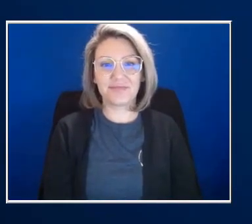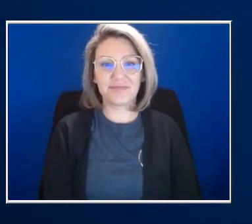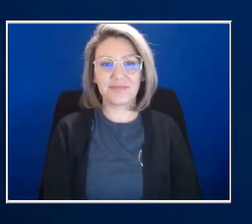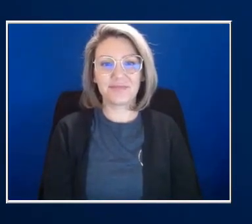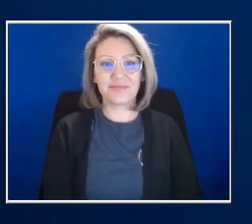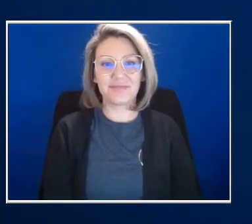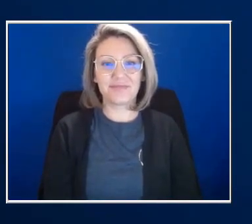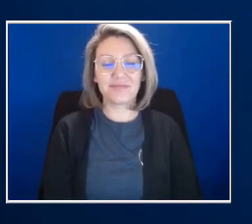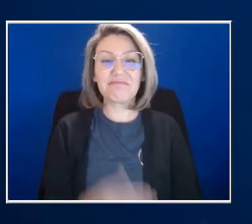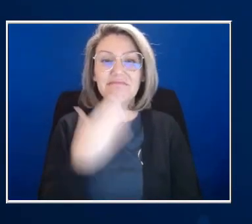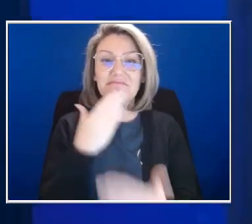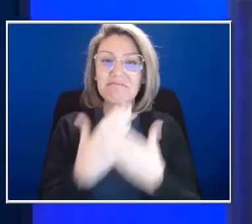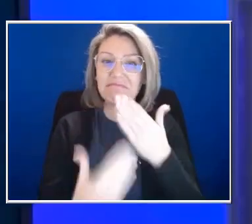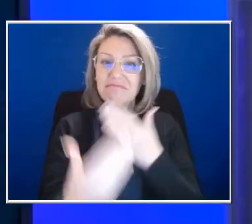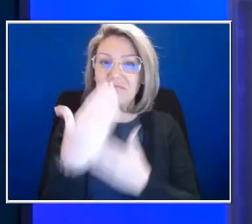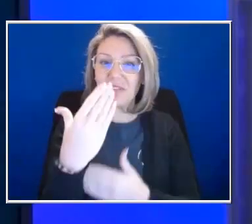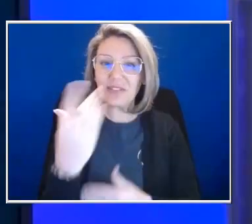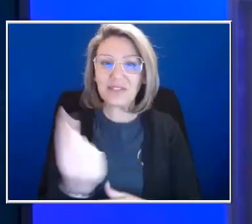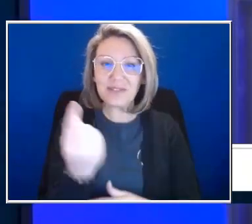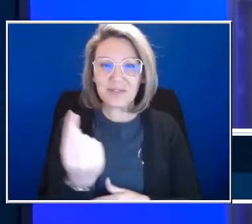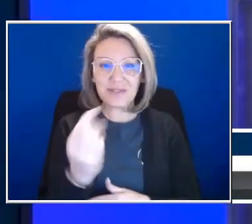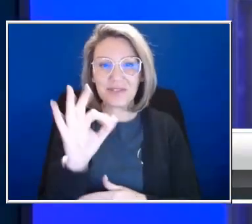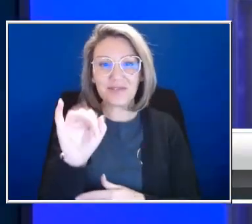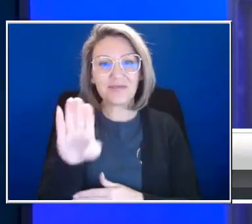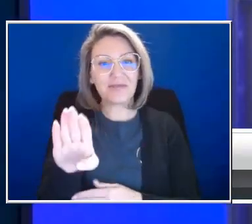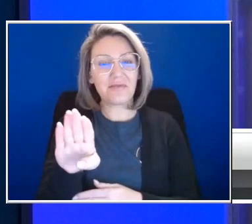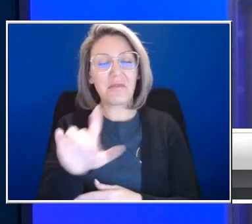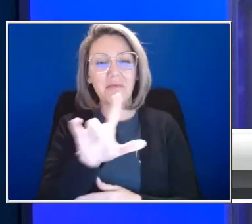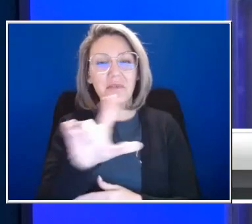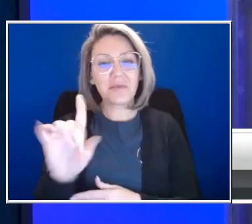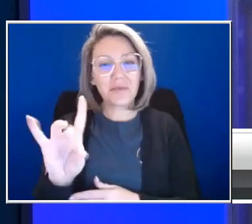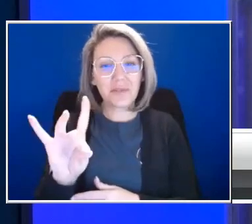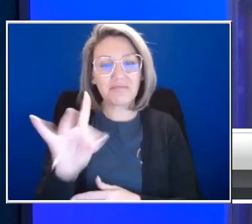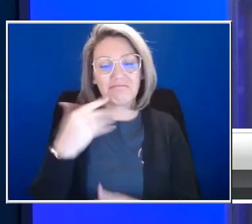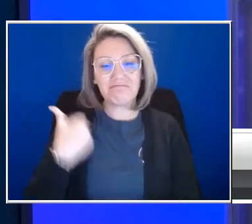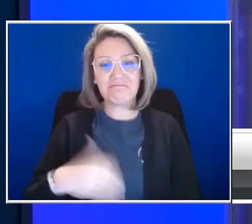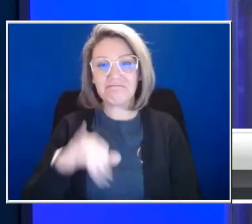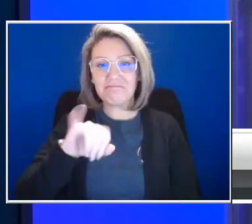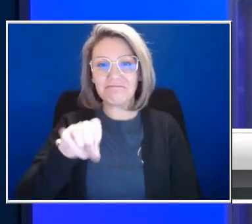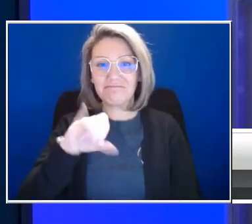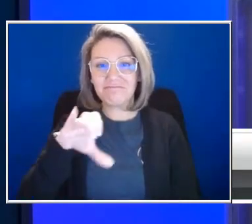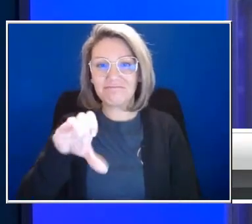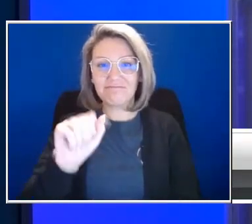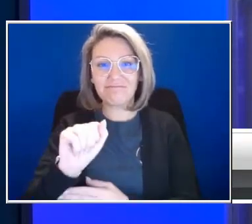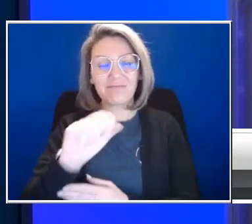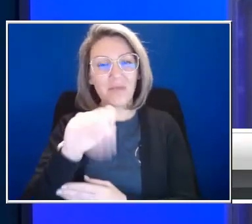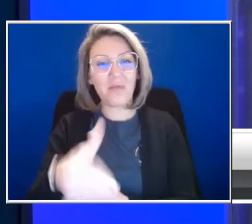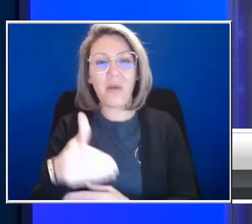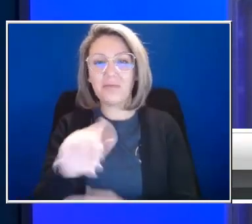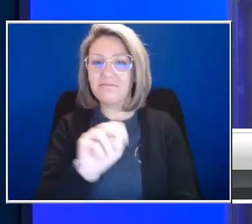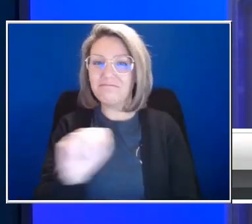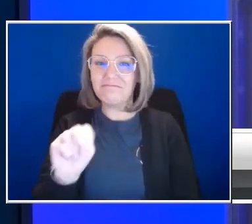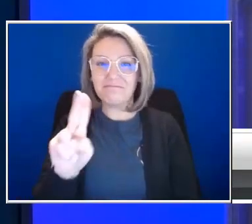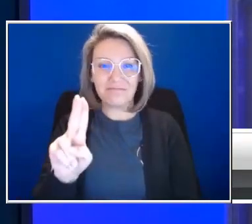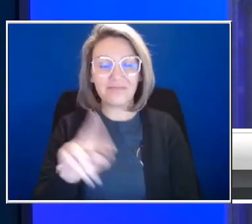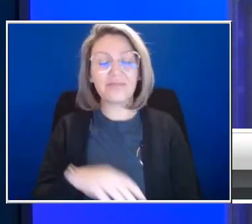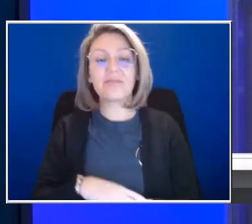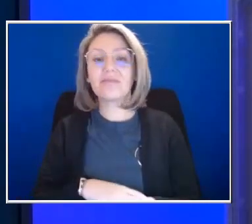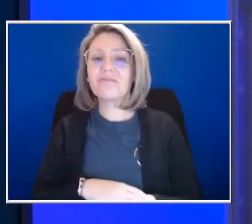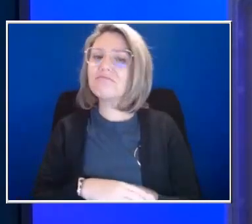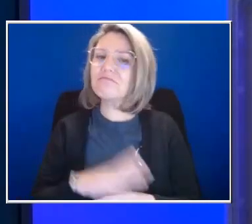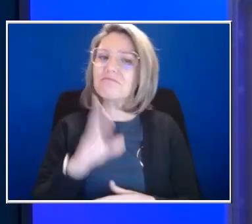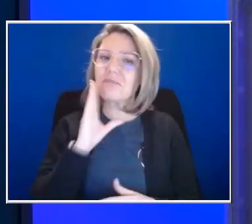Good morning. It is Tuesday, February 28th. I'm Jessica Lovell, and welcome to the Morning Medical Update. You are about to meet siblings Corey